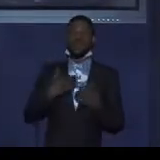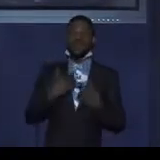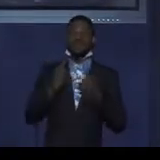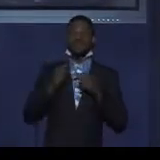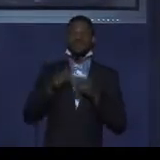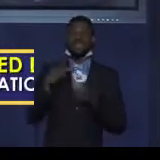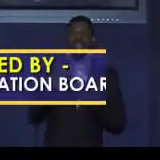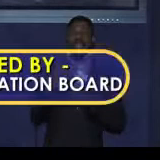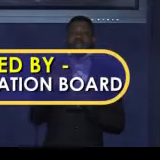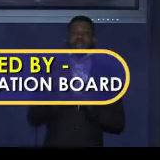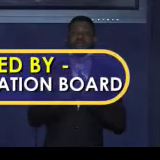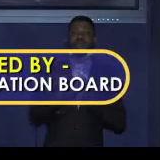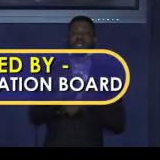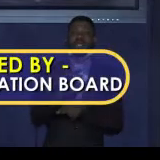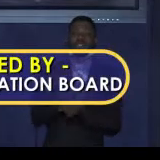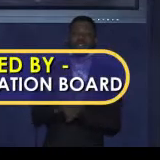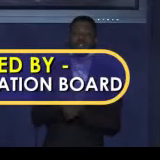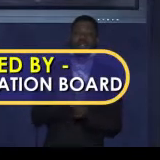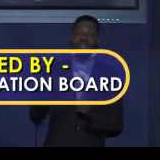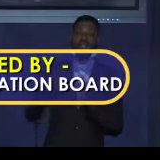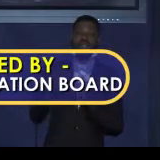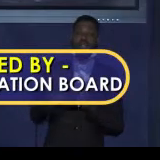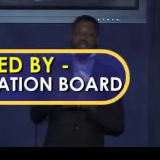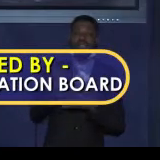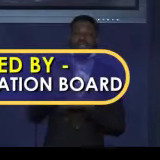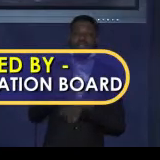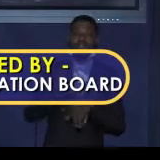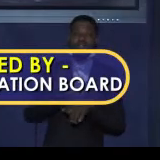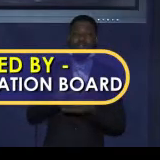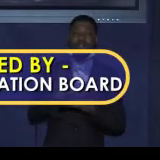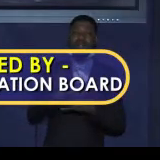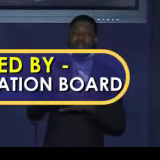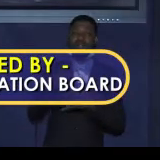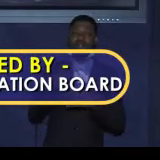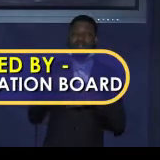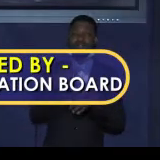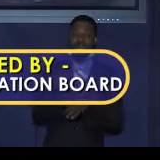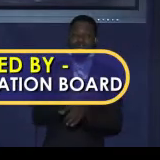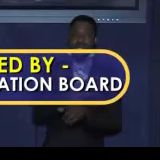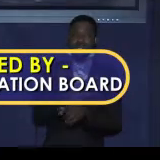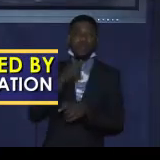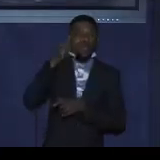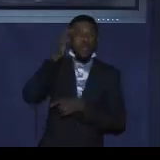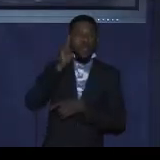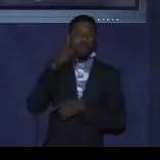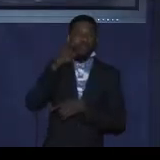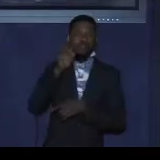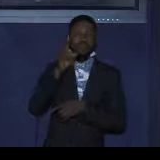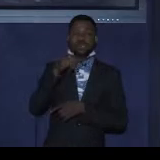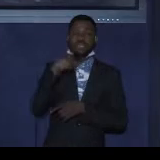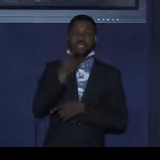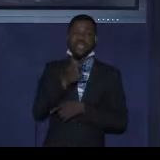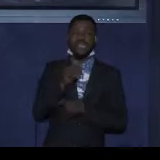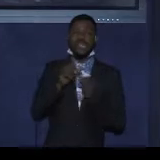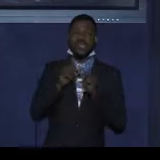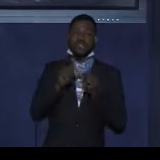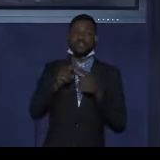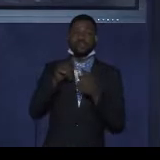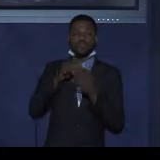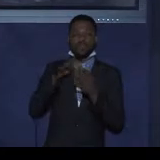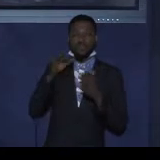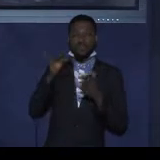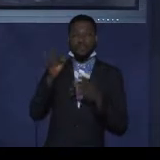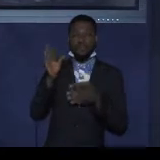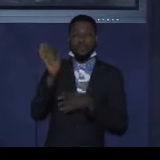We have come to the end of today's lesson. Until next time, next lesson, Uncle Popo says, keep